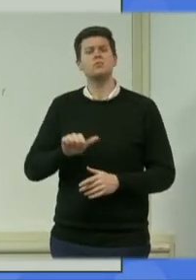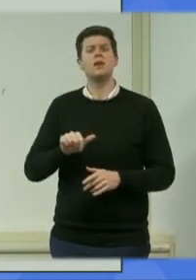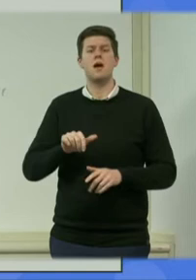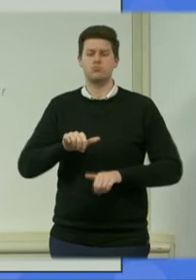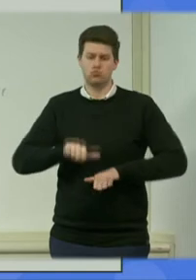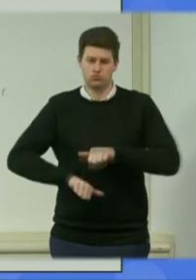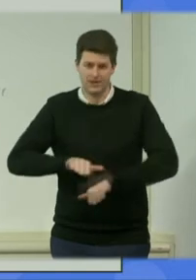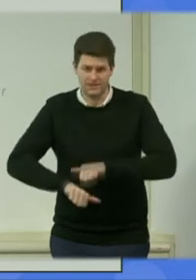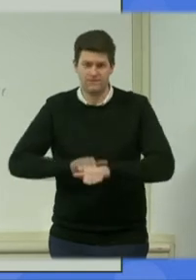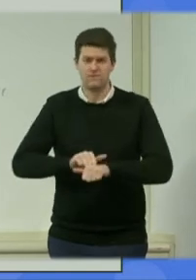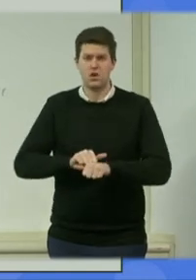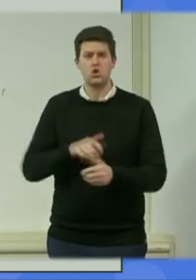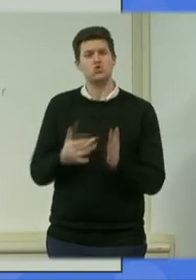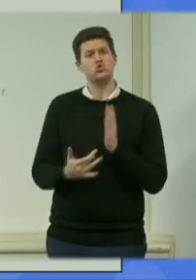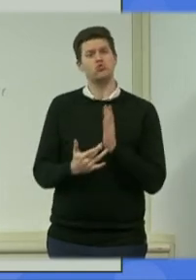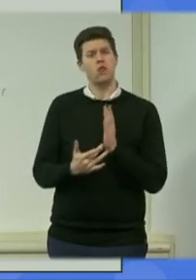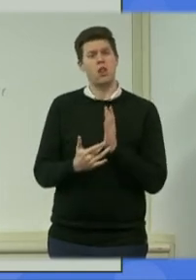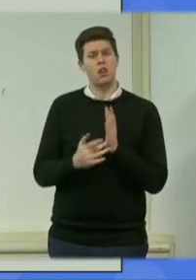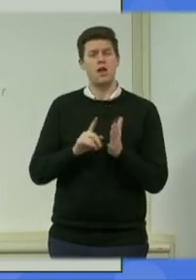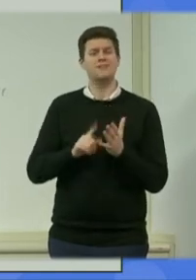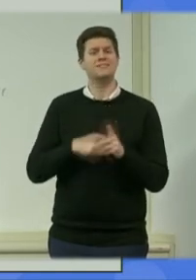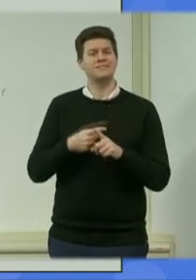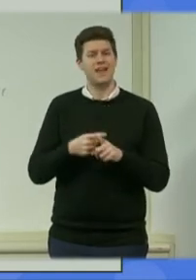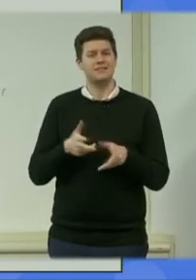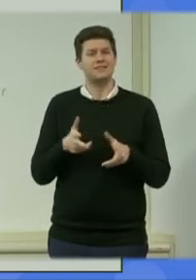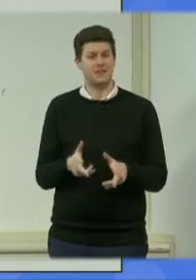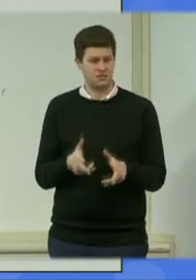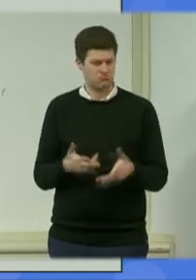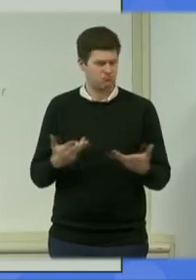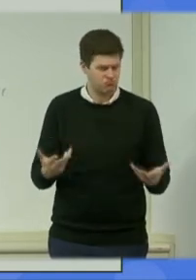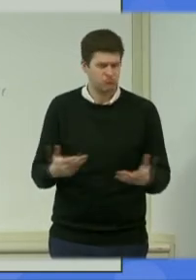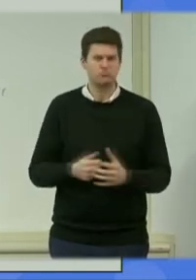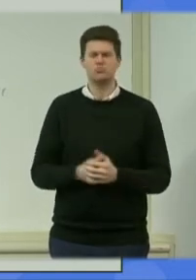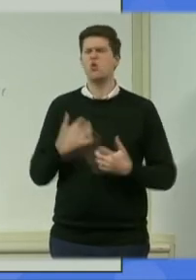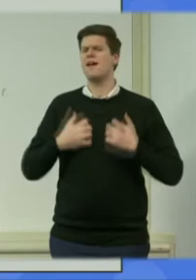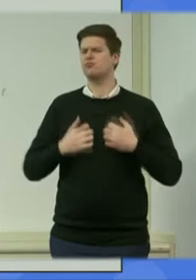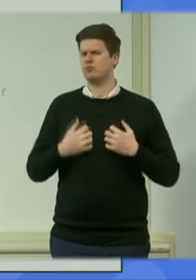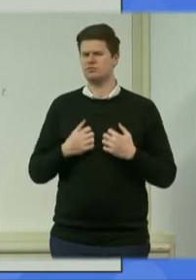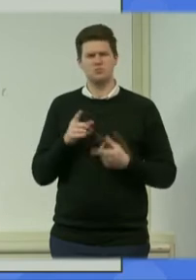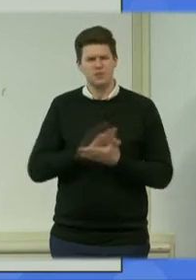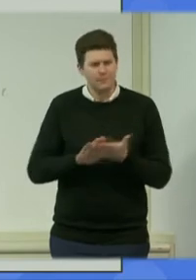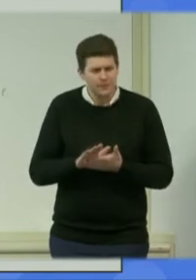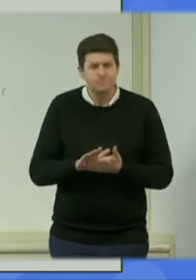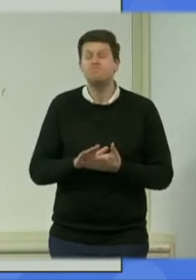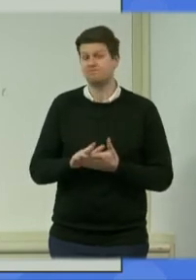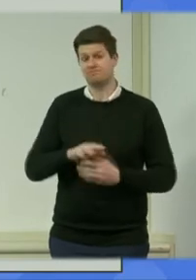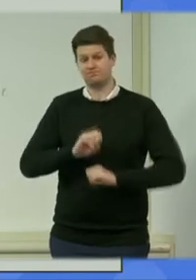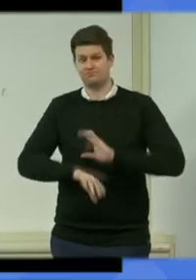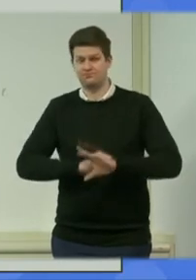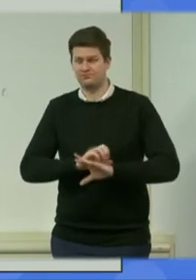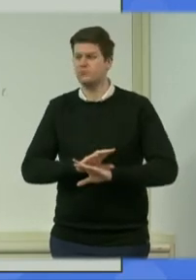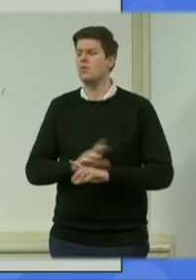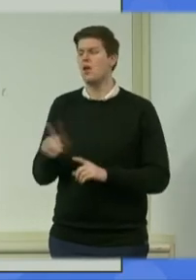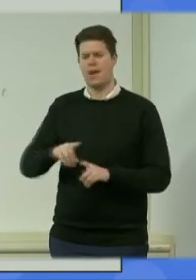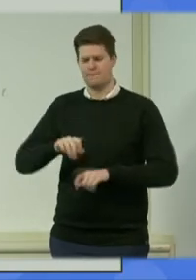Well, each of these three words is important, so I'll go through them in turn. So the first word, progressive, what does that